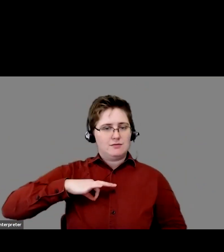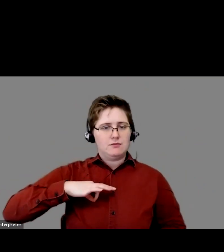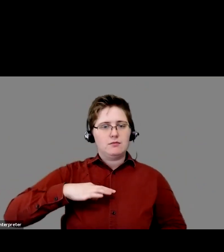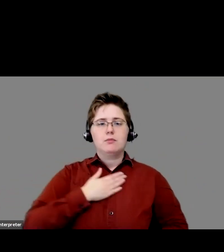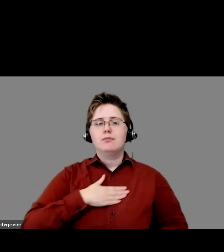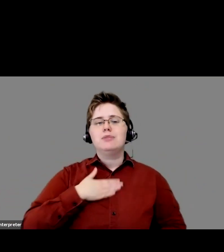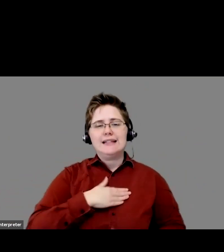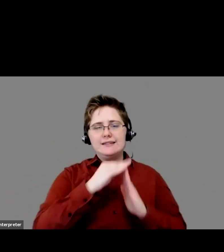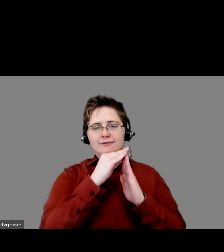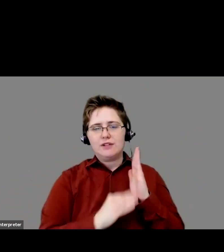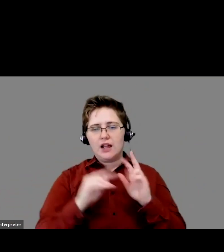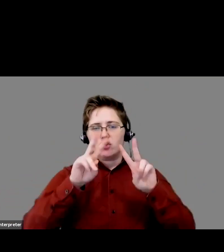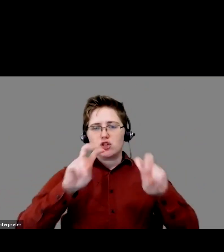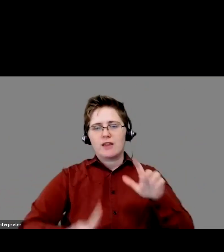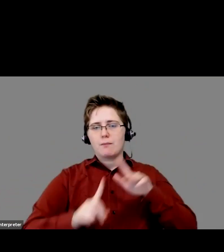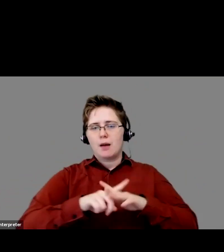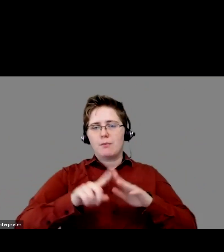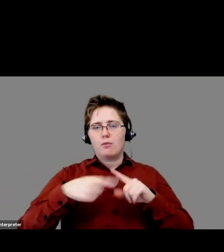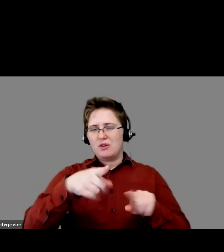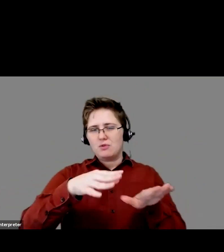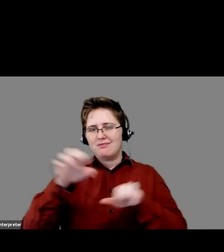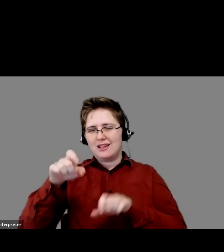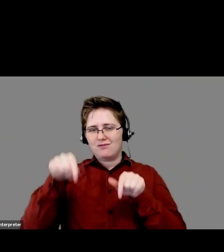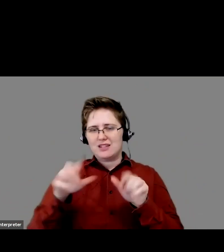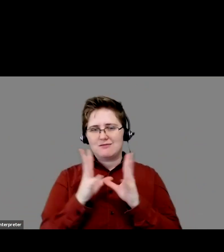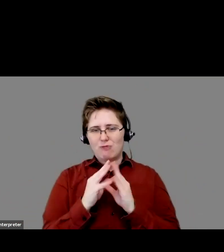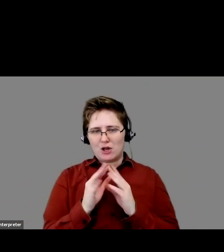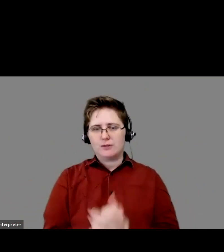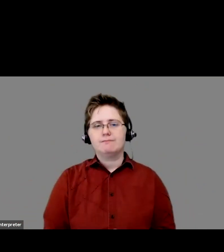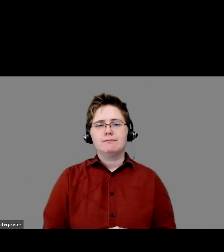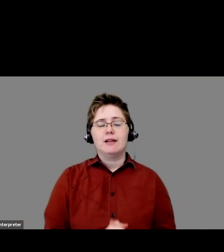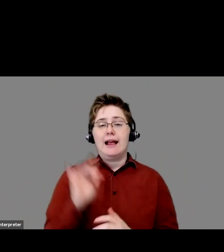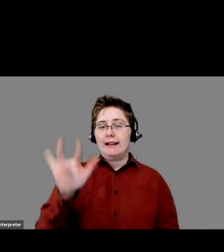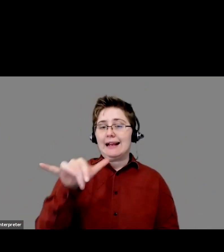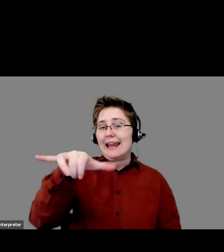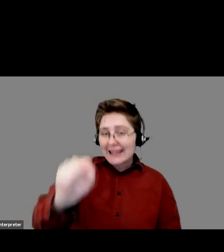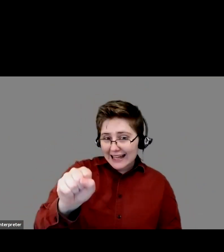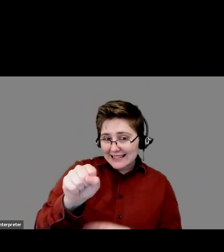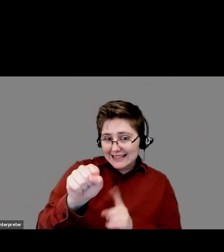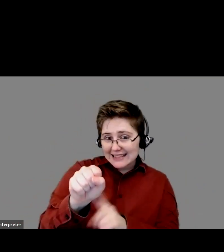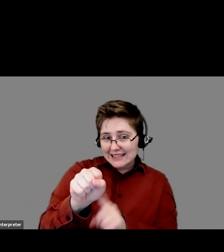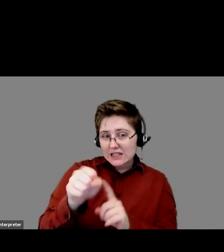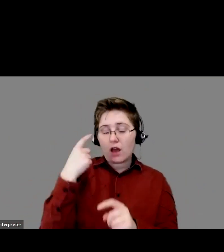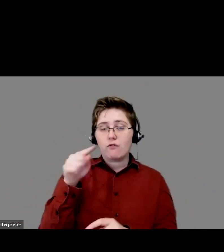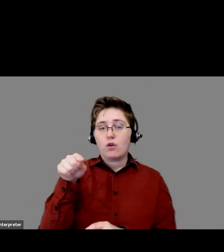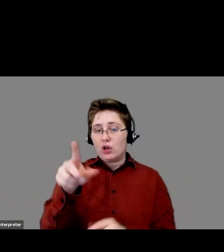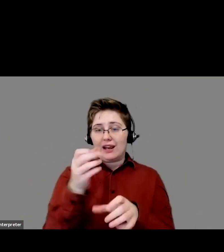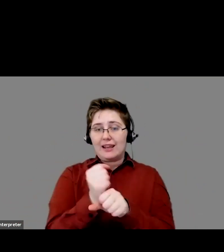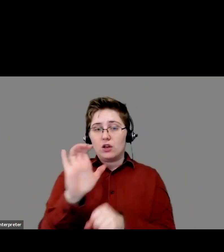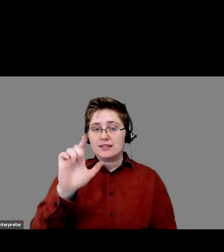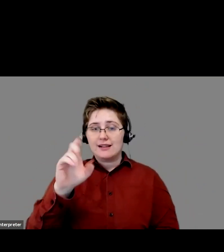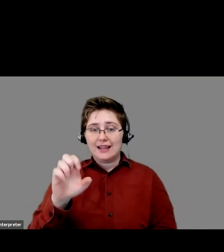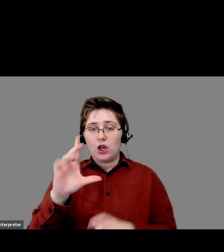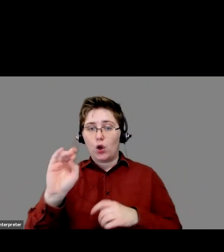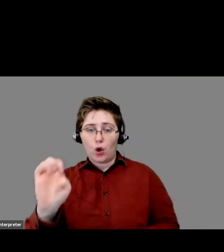sure that you fill out the survey that pops up as you exit this webinar. Click yes in order to get your CLE